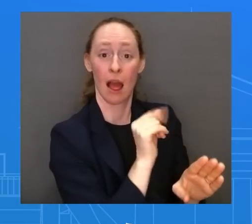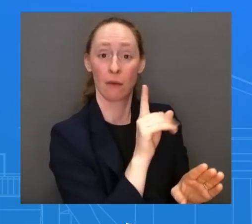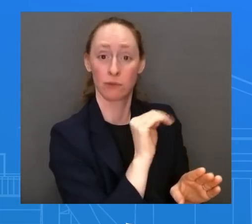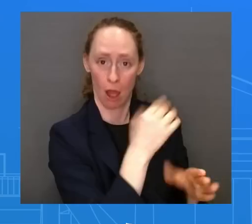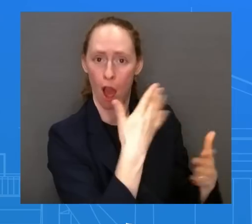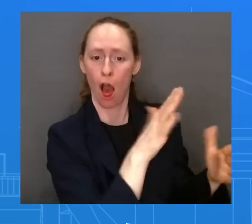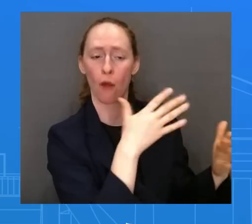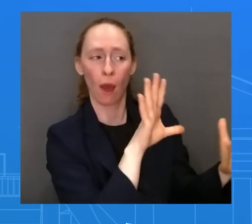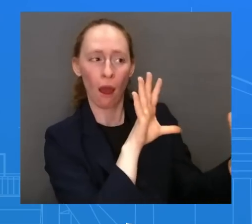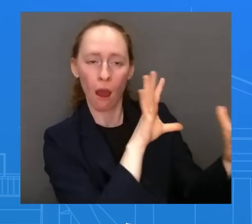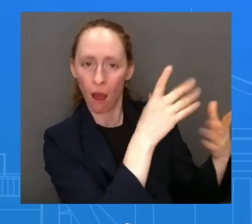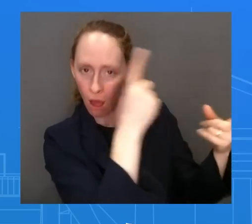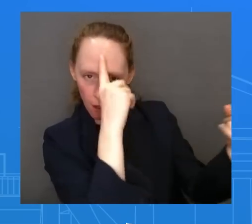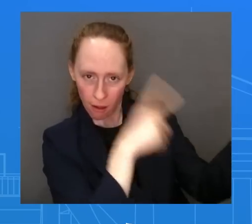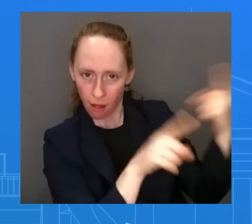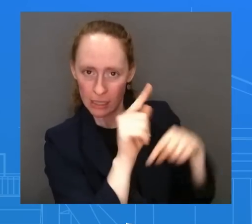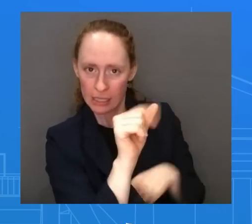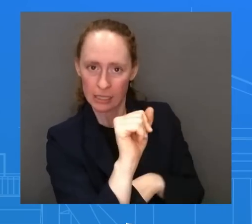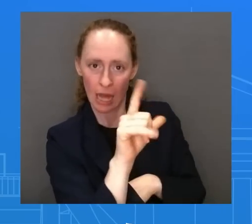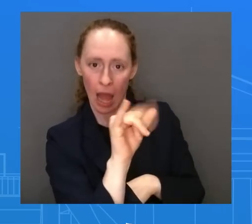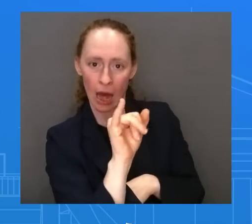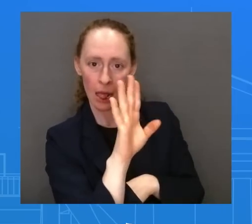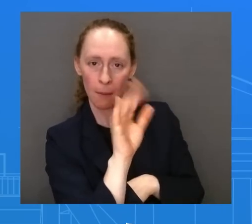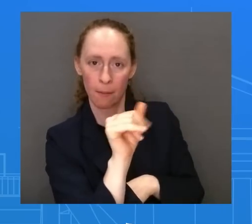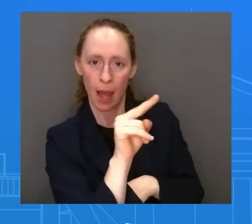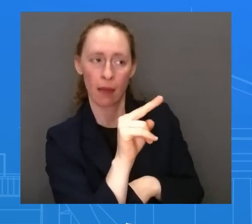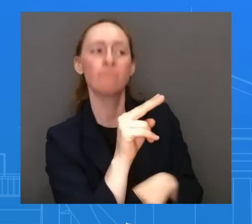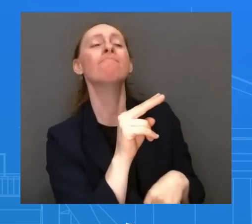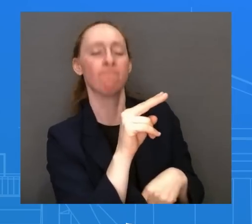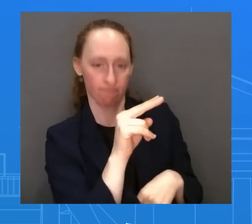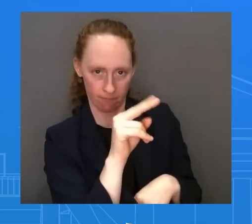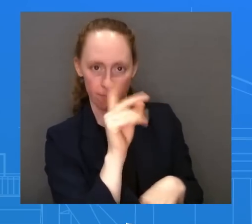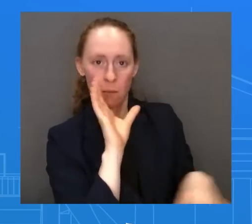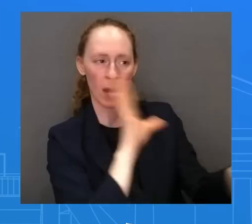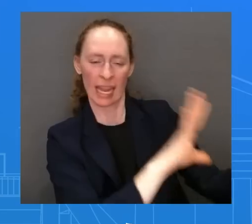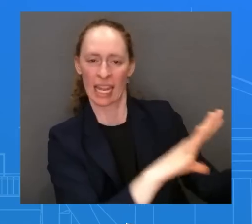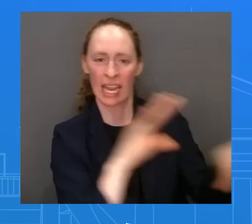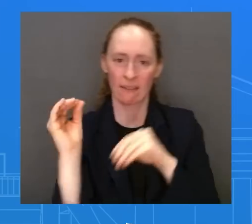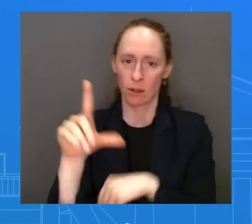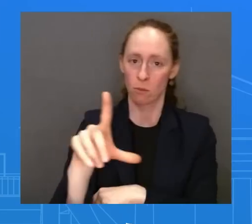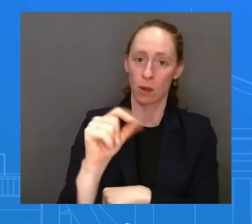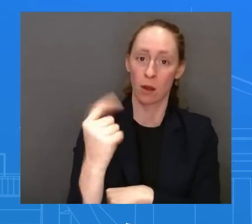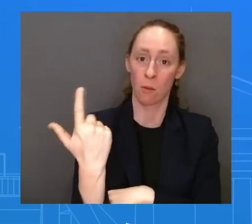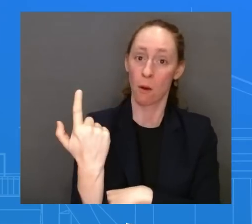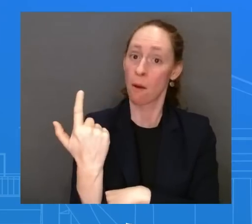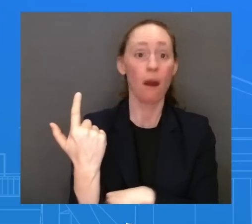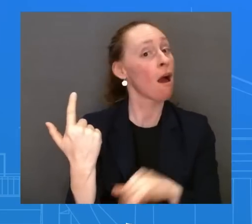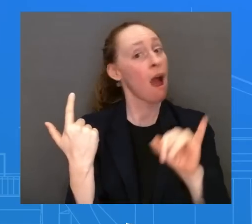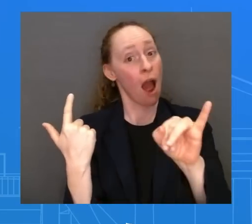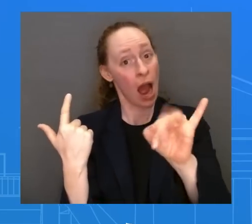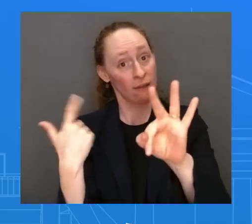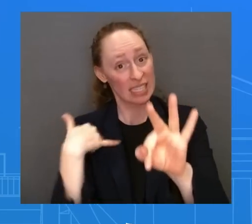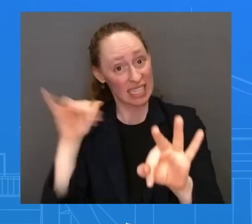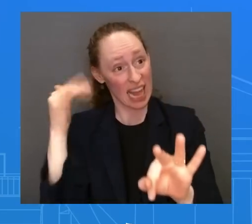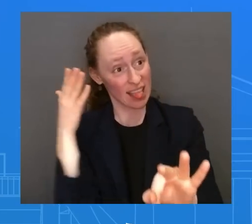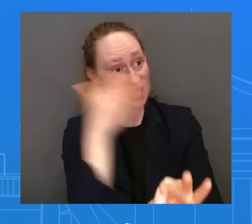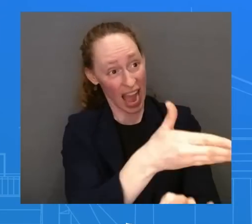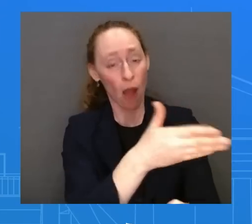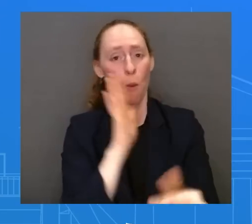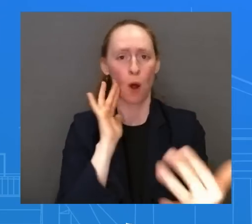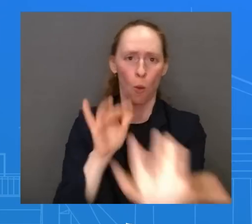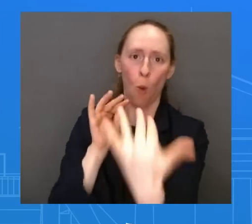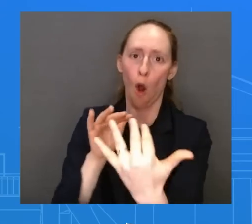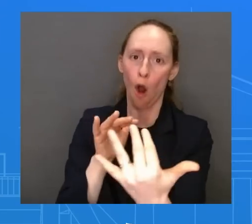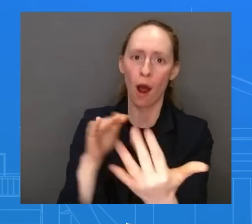a deal was in place would go back to war against the United States the president's transition team asked to see plans